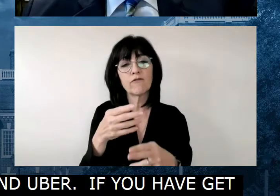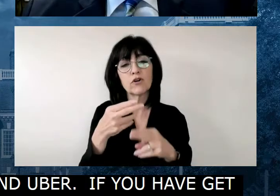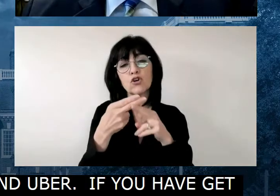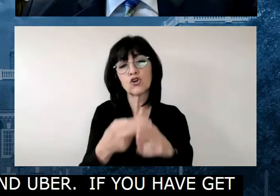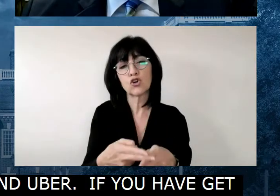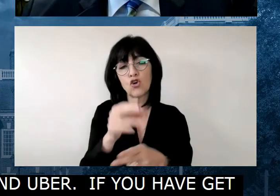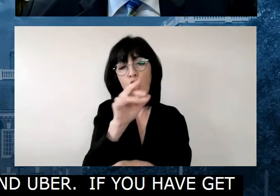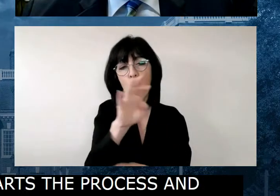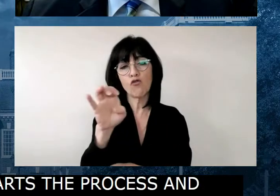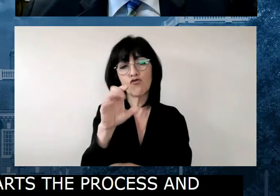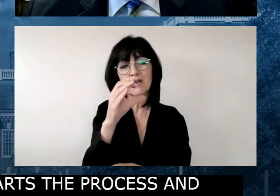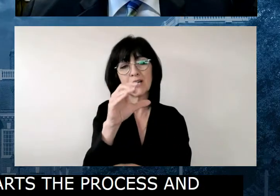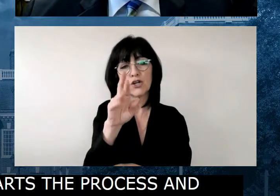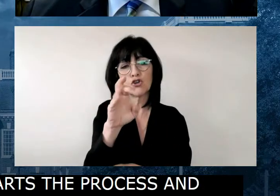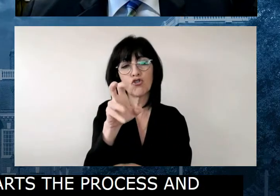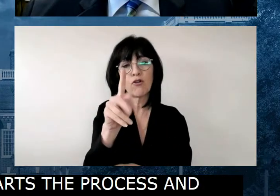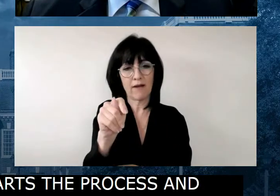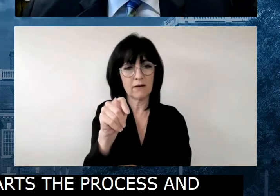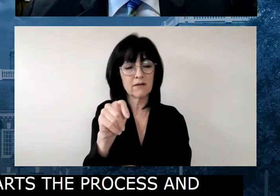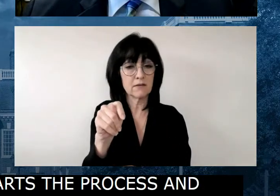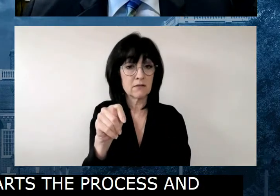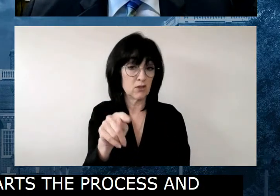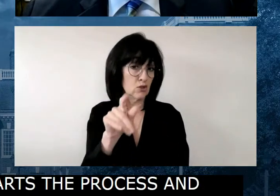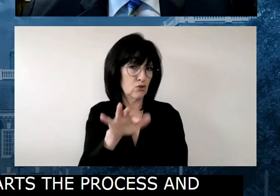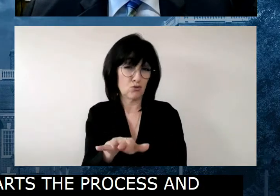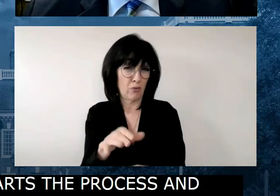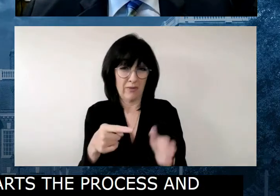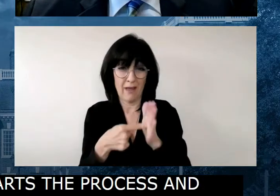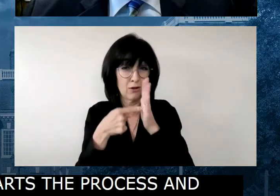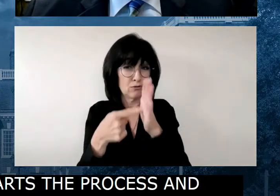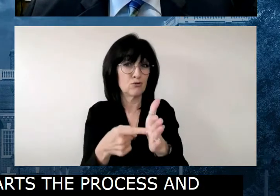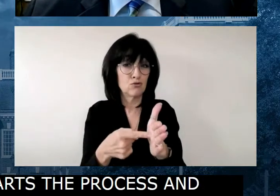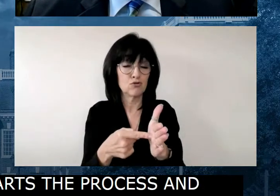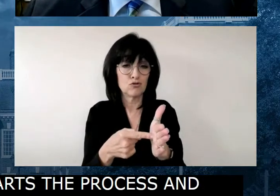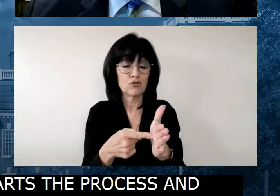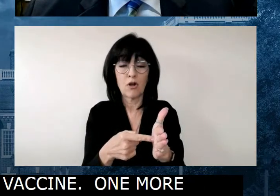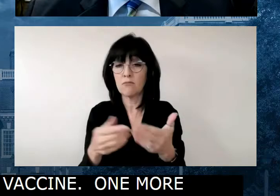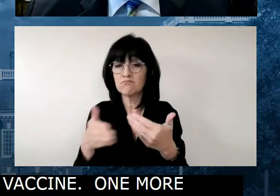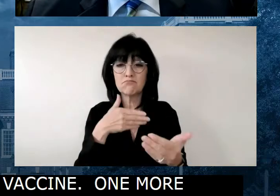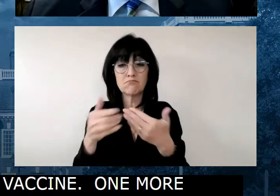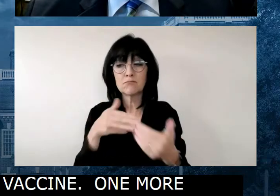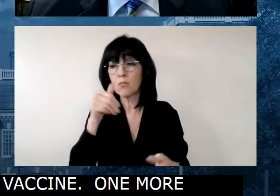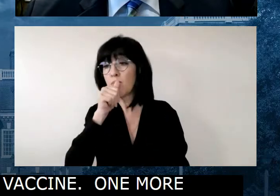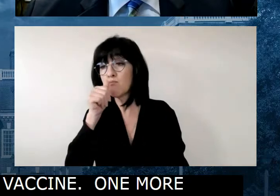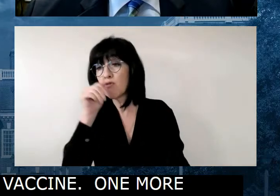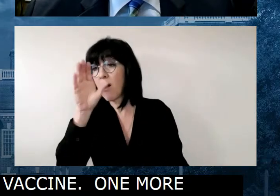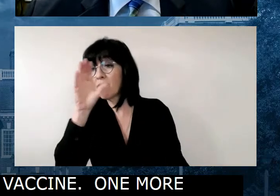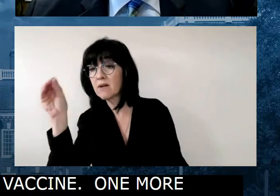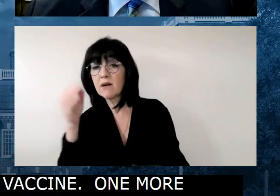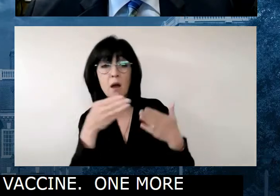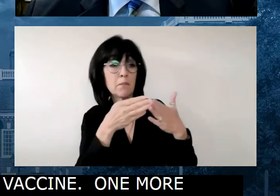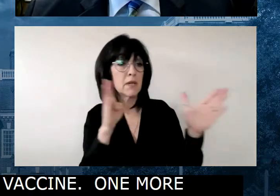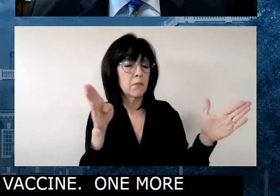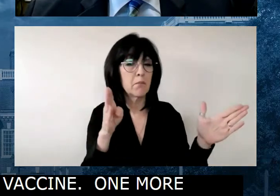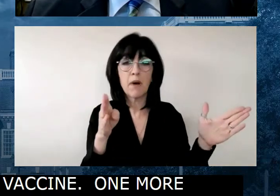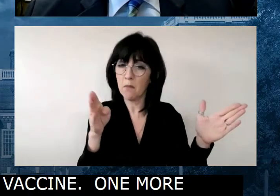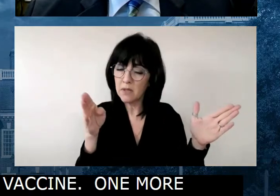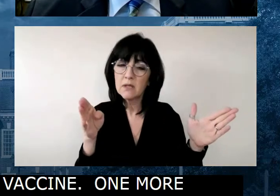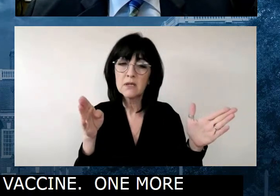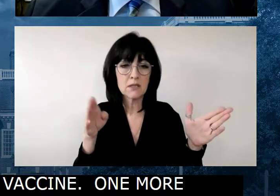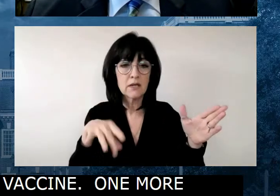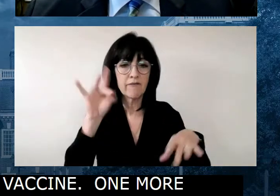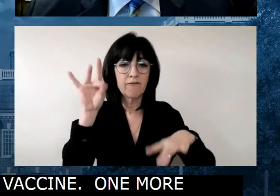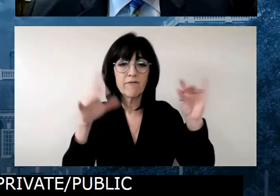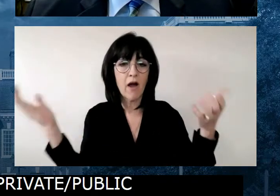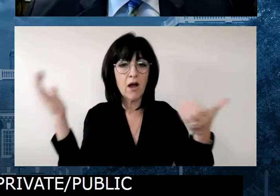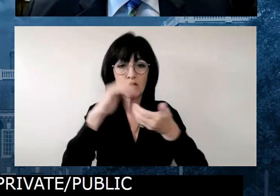more thing that shows the power of the private-public partnership when we're dealt with a pandemic or any type of emergency like this. So that's all I